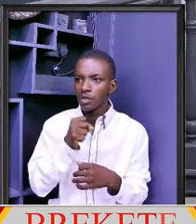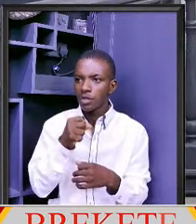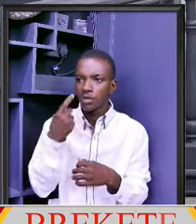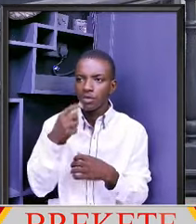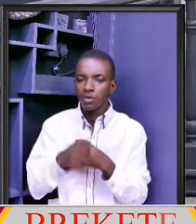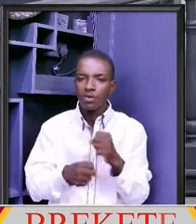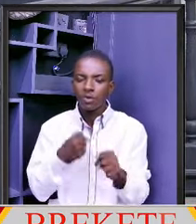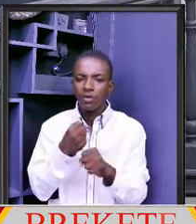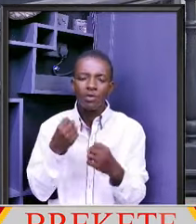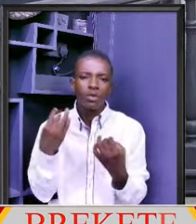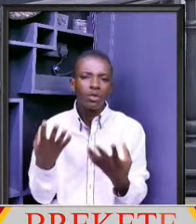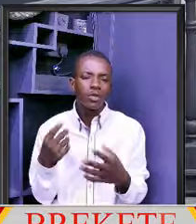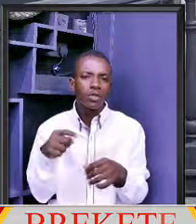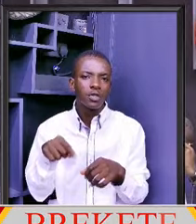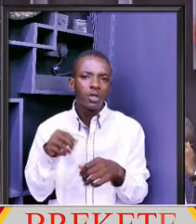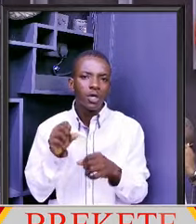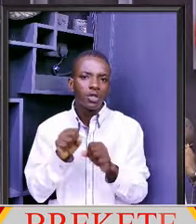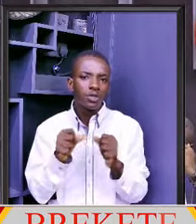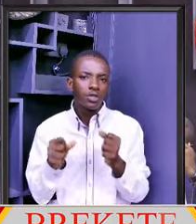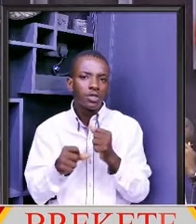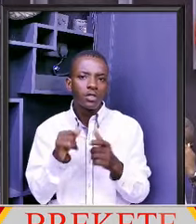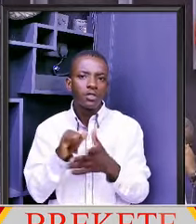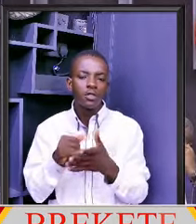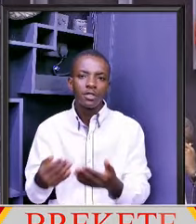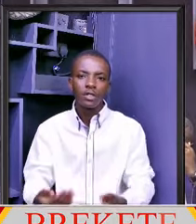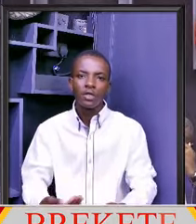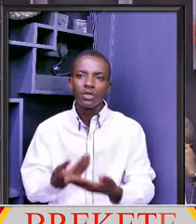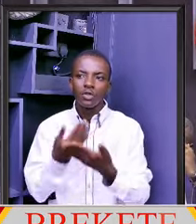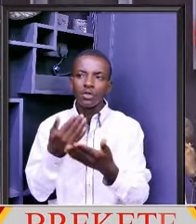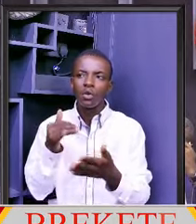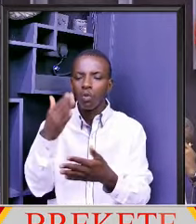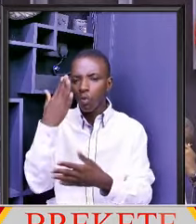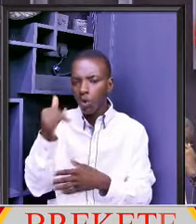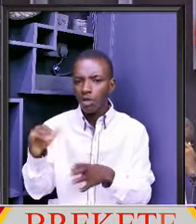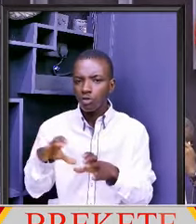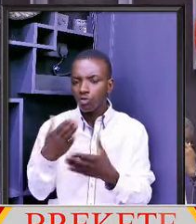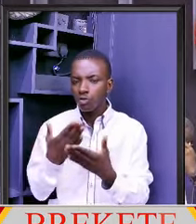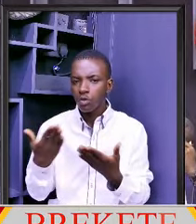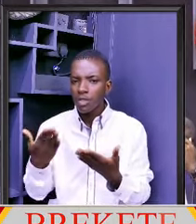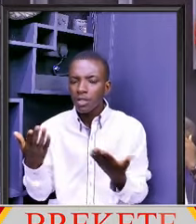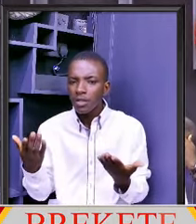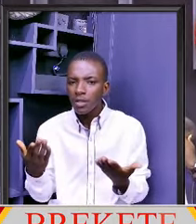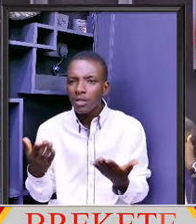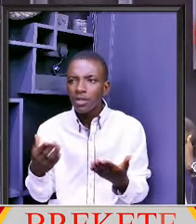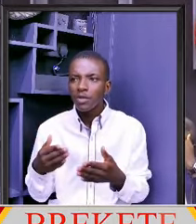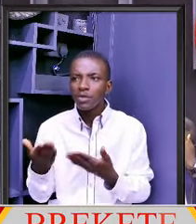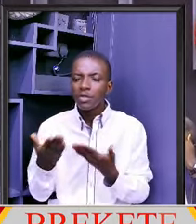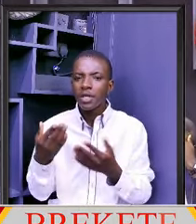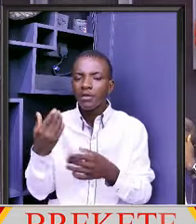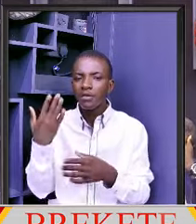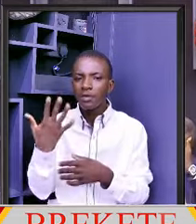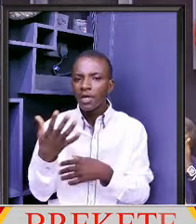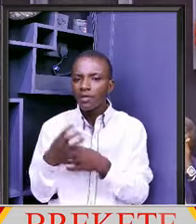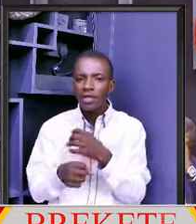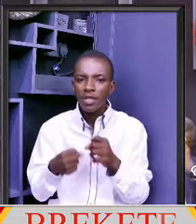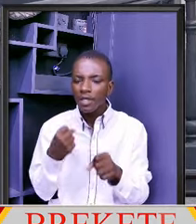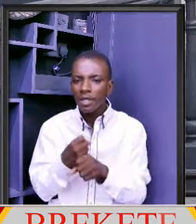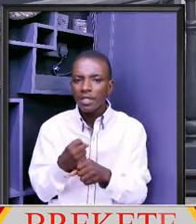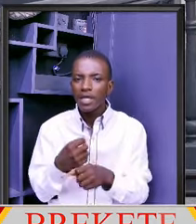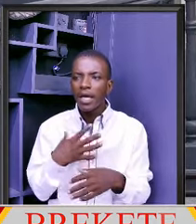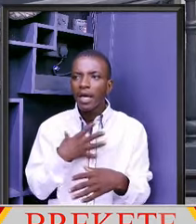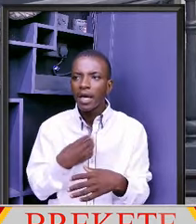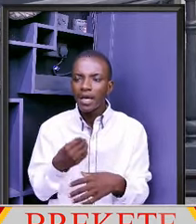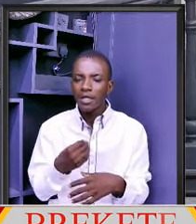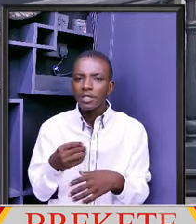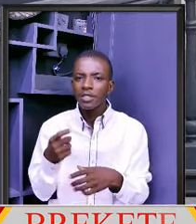this our association. This endorsement you did, why do you do something like this? We served for 5 years,